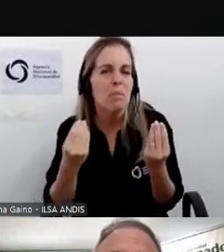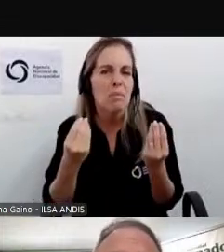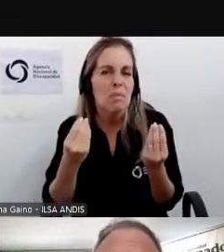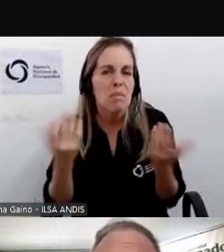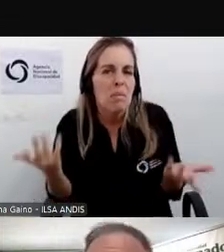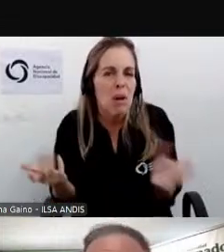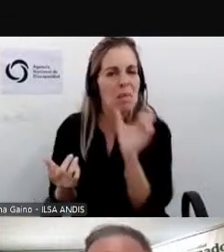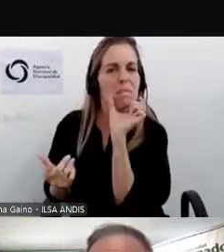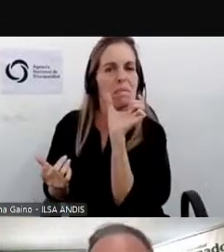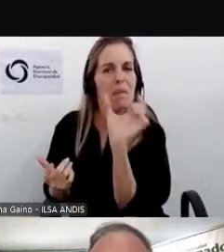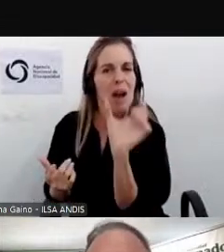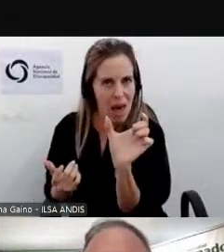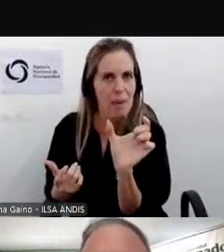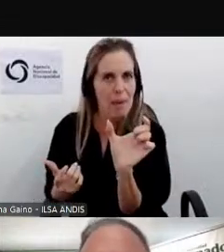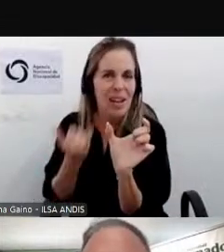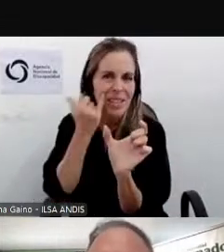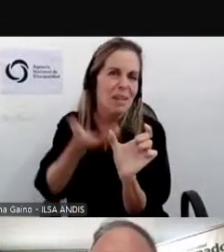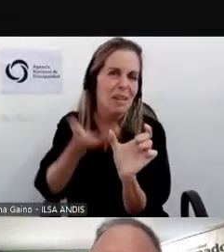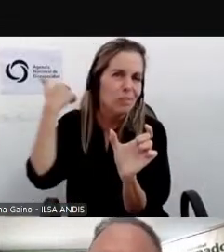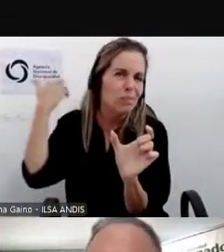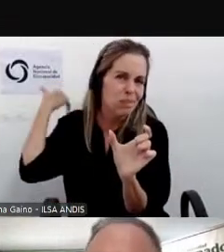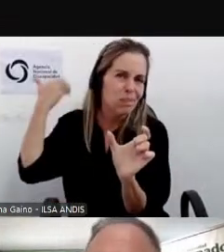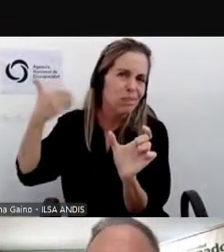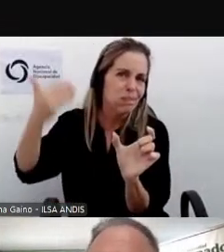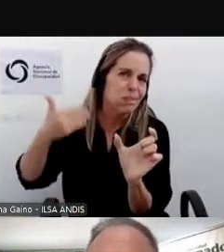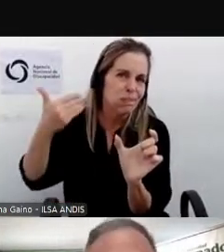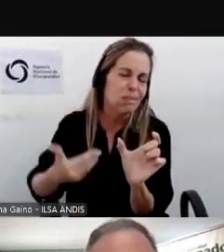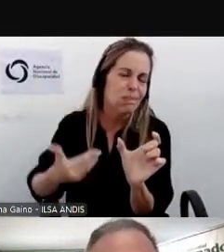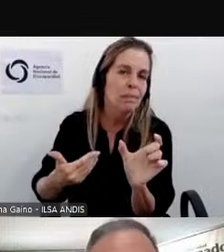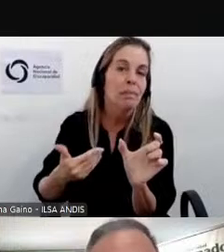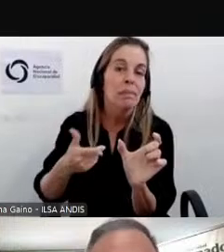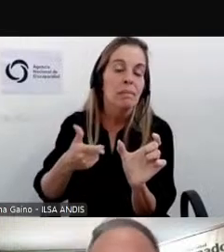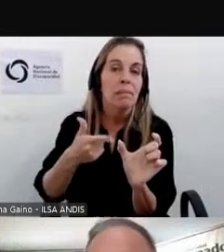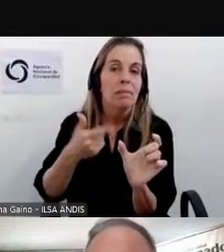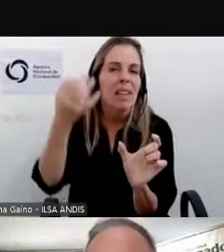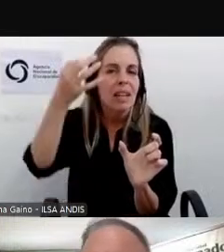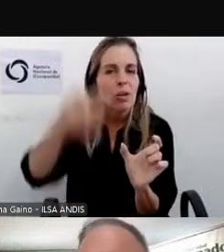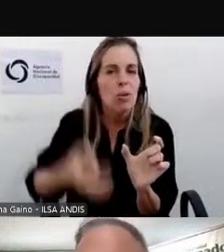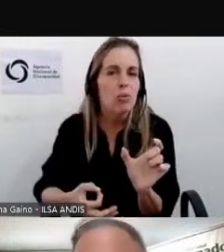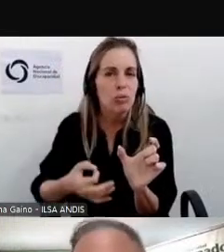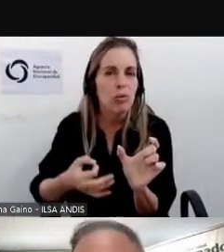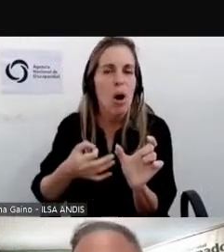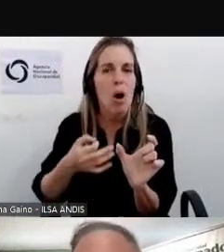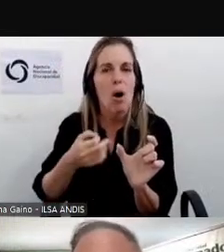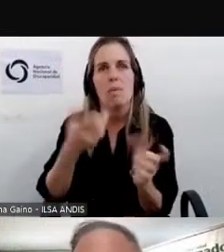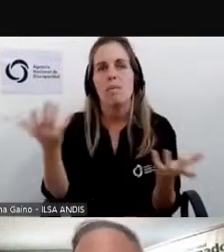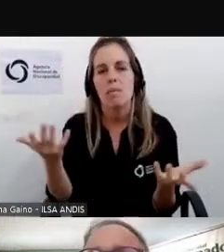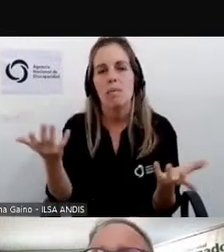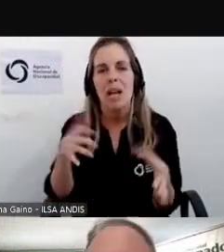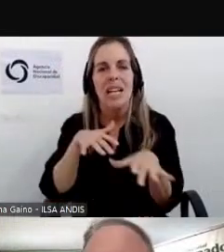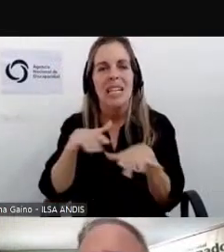we think or rethink this? Because due diligence has already been enforced or applied